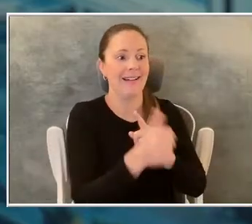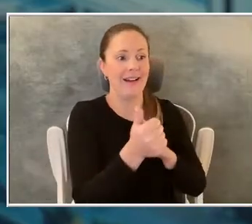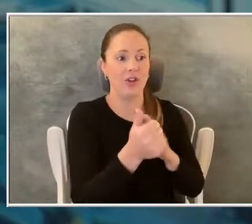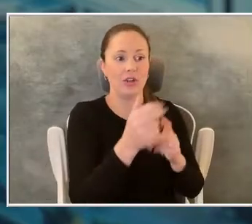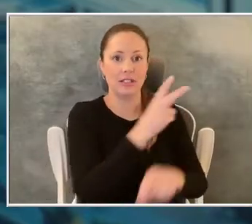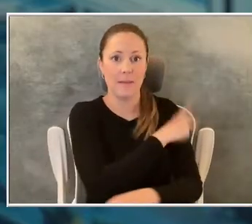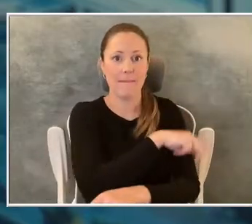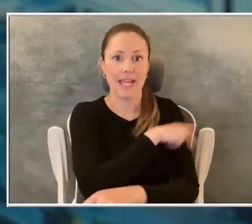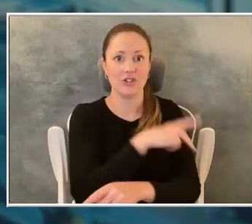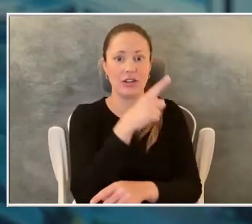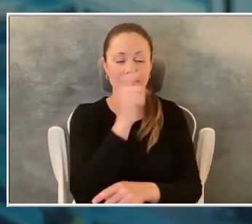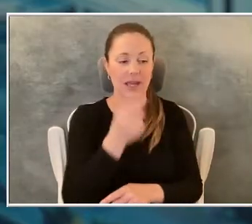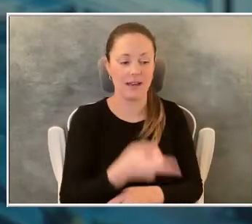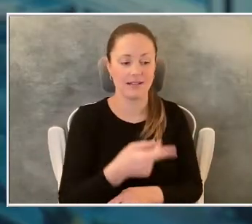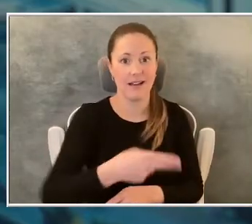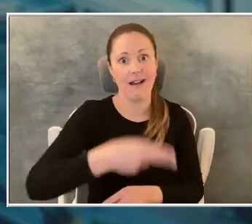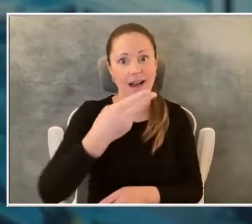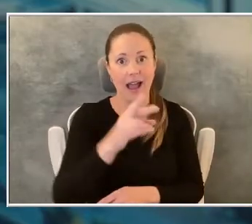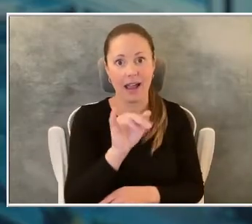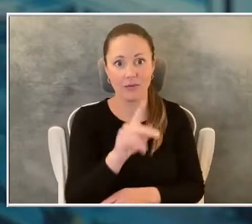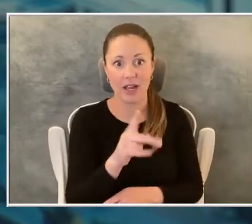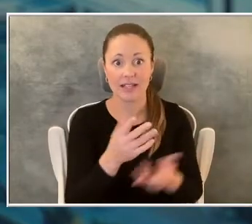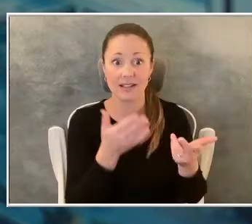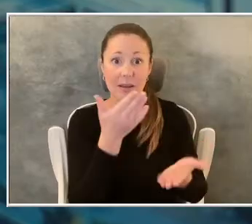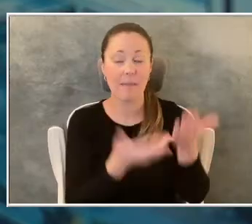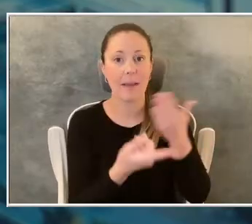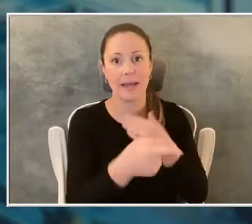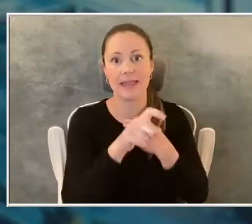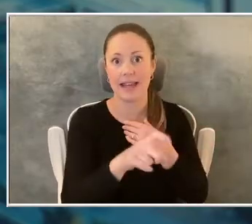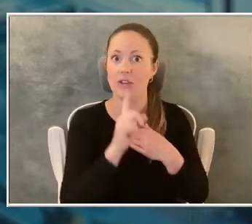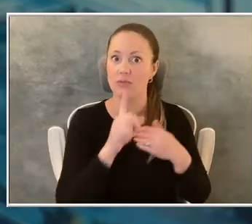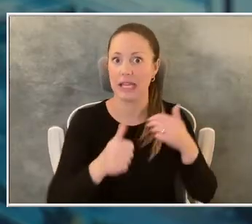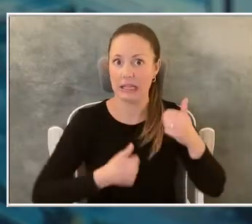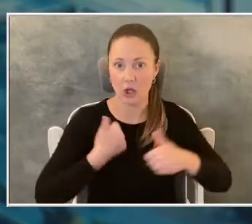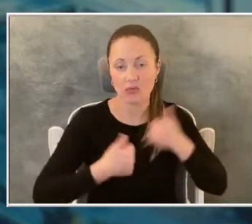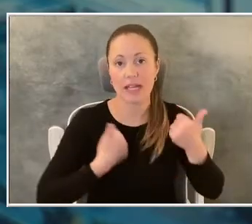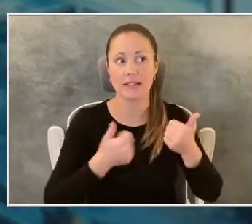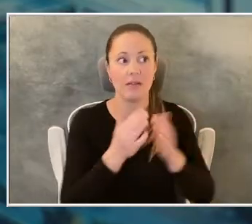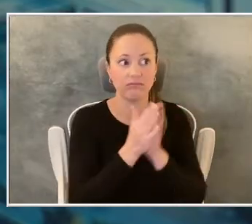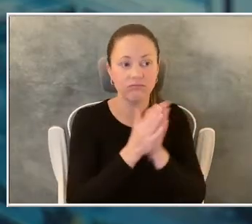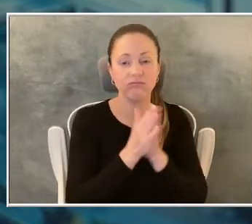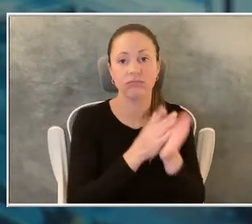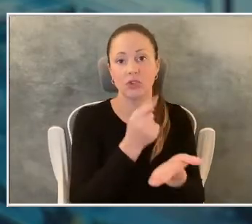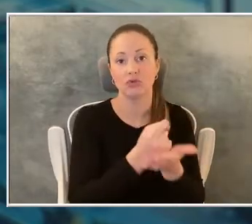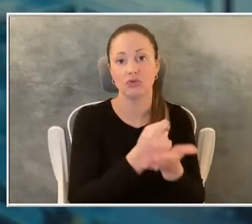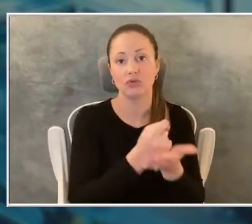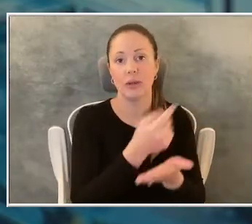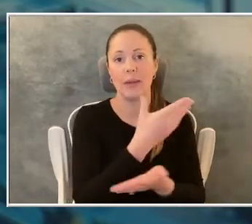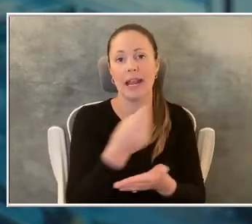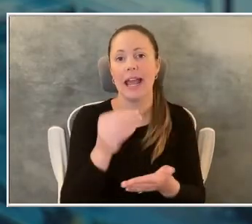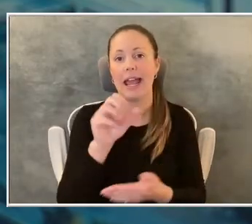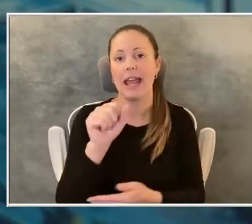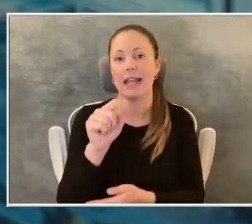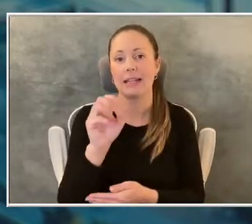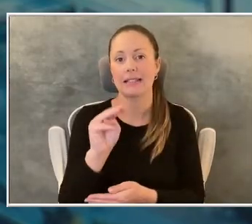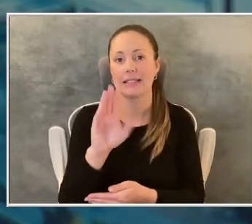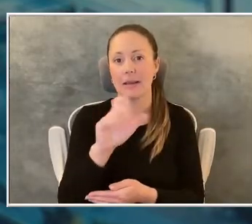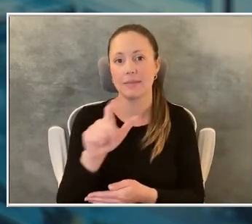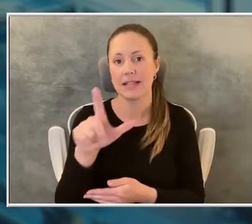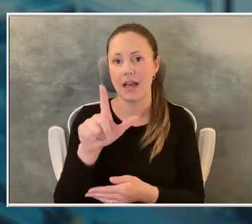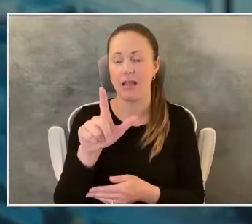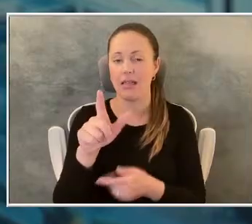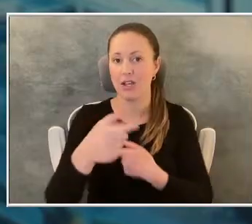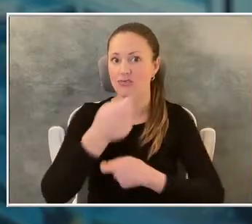risk features, they need aggressive treatment and stem cell transplantation. Overall, the only